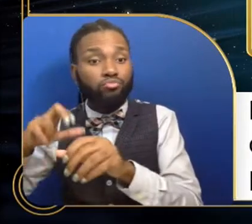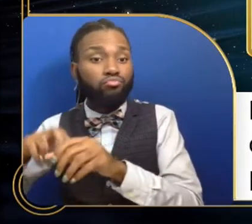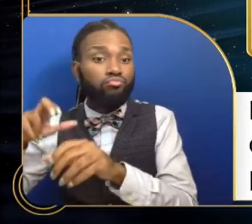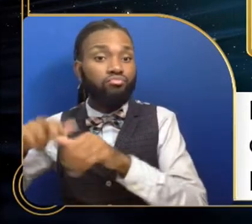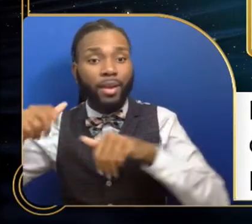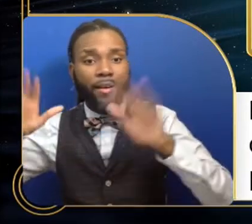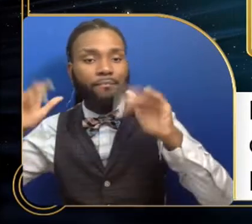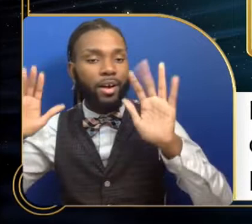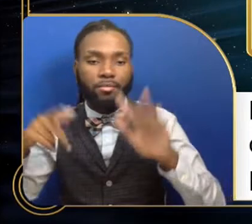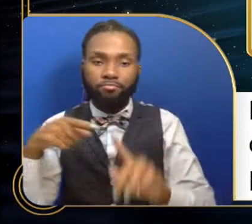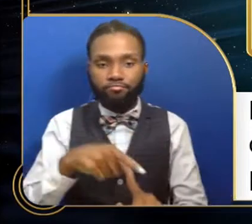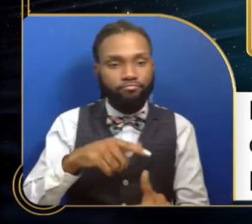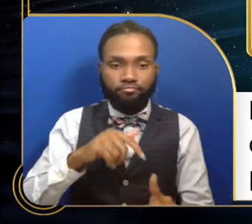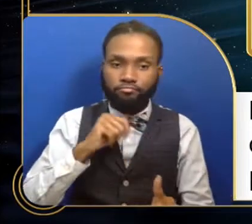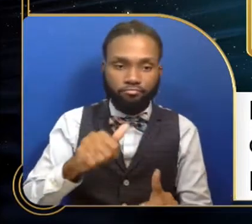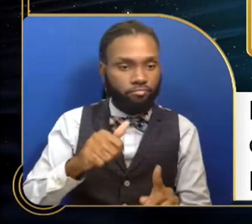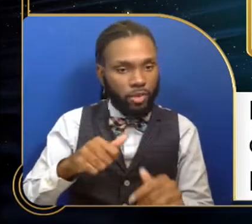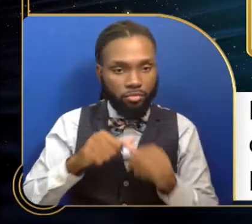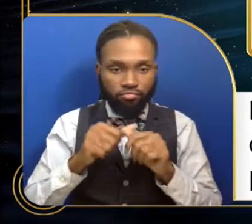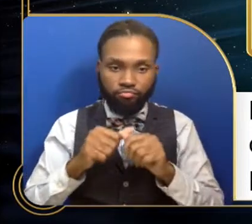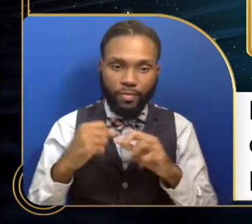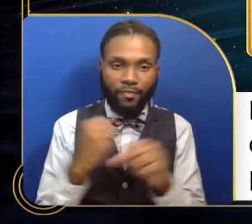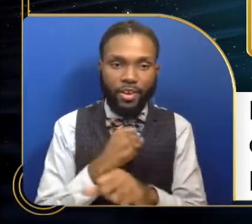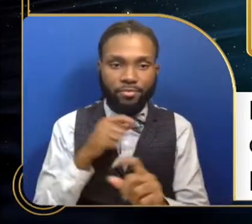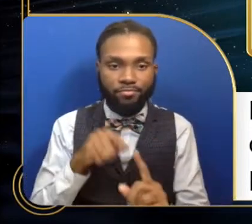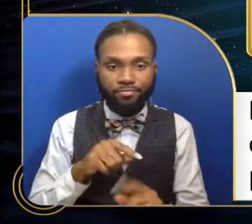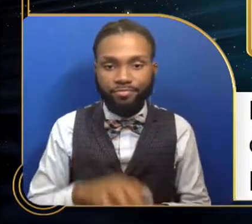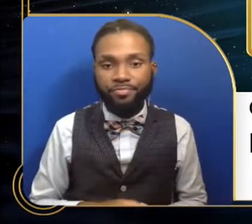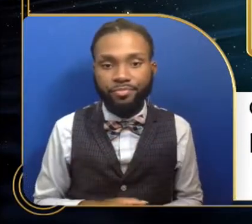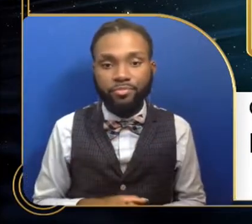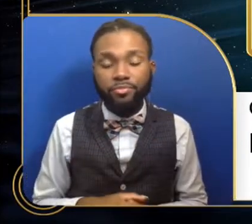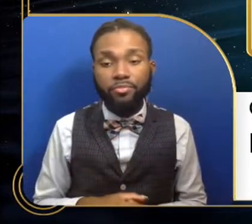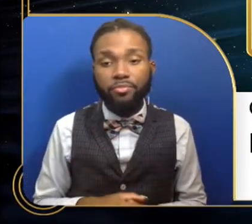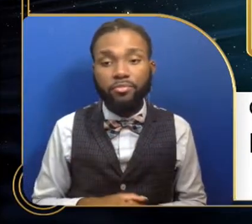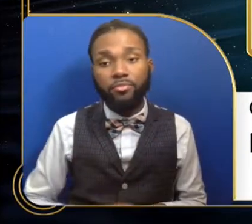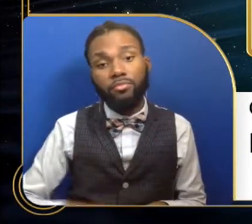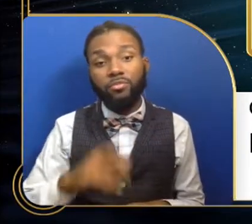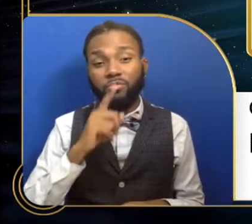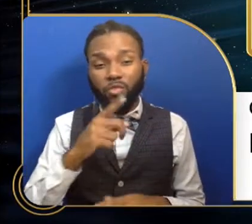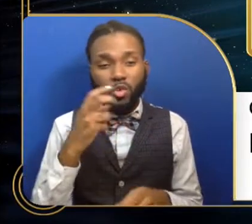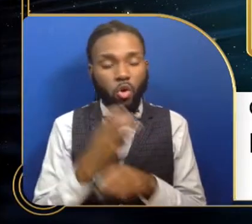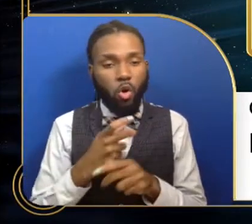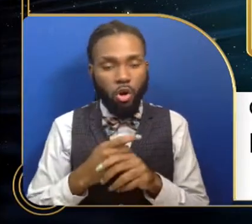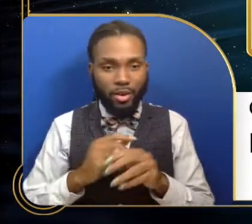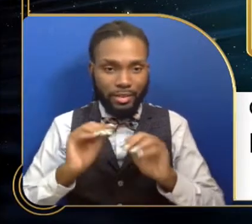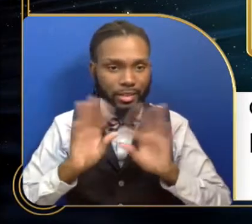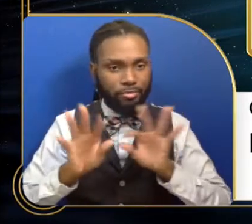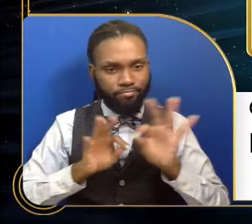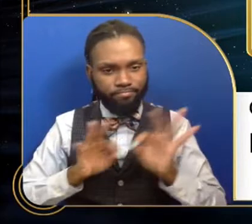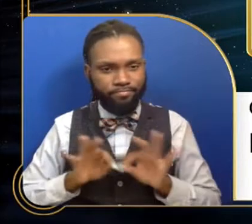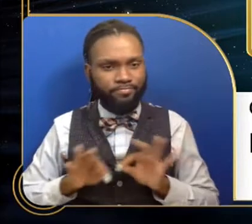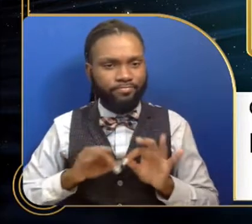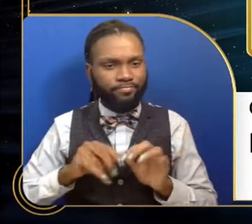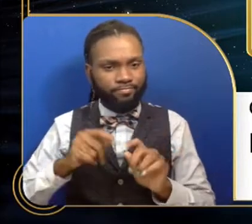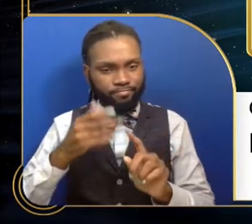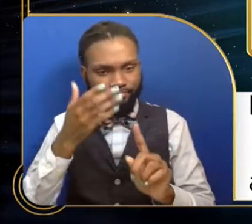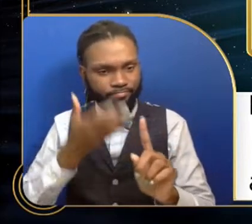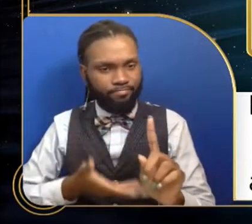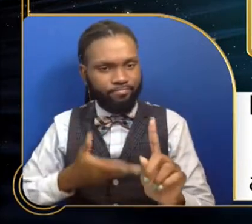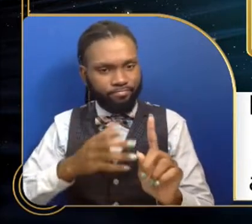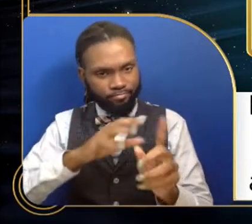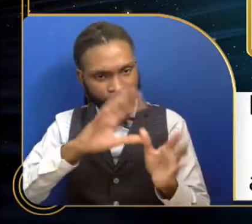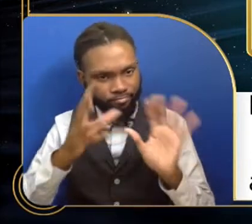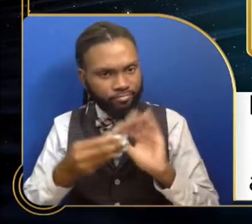fighting. It is difficult to find the words to capture the admiration, gratitude,